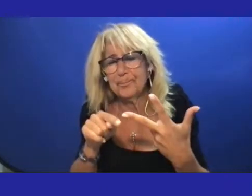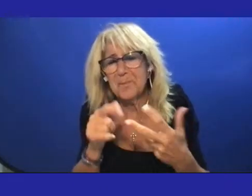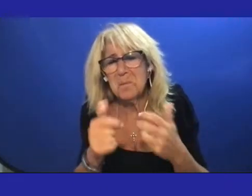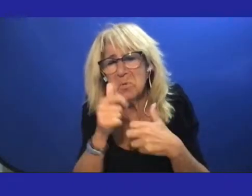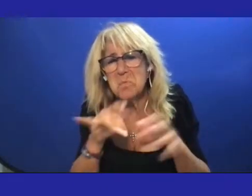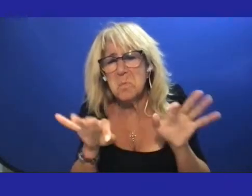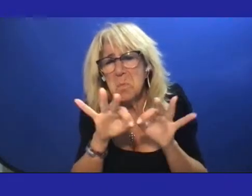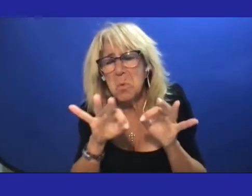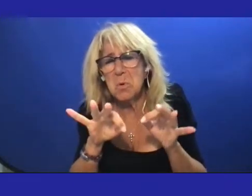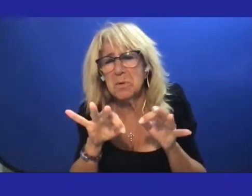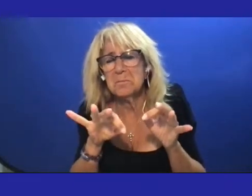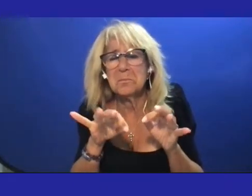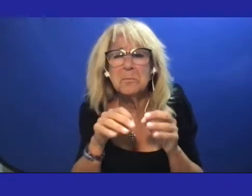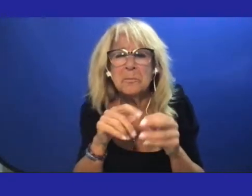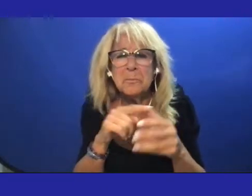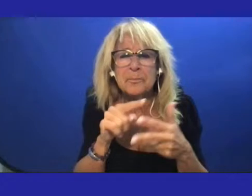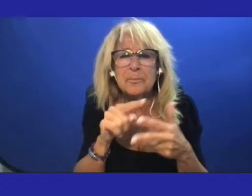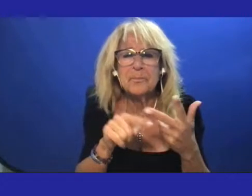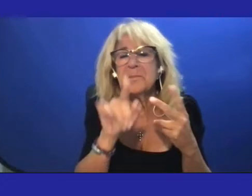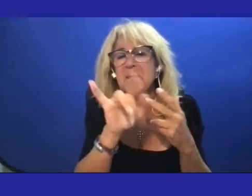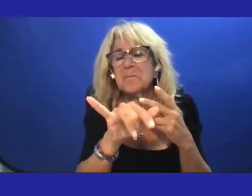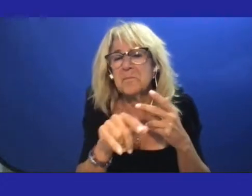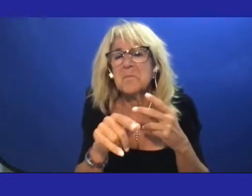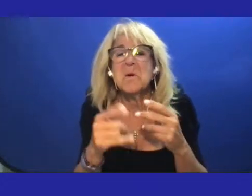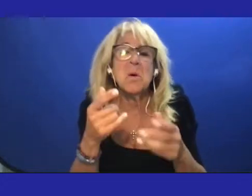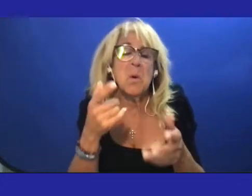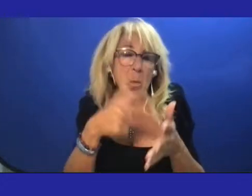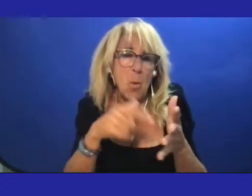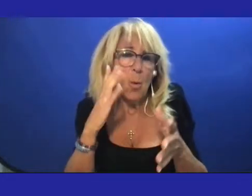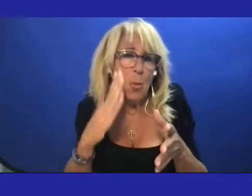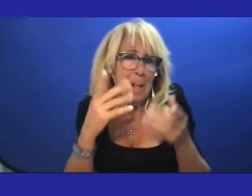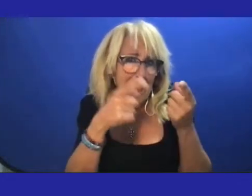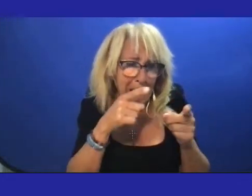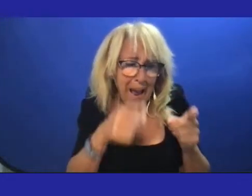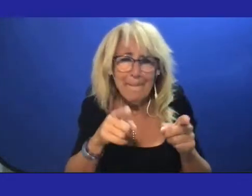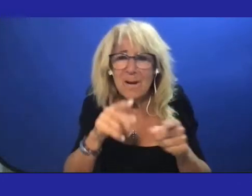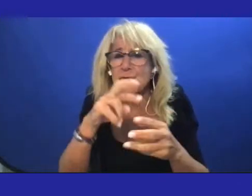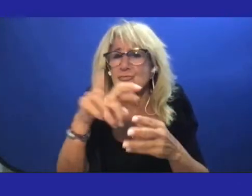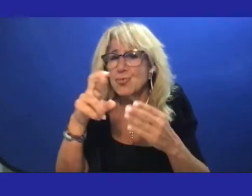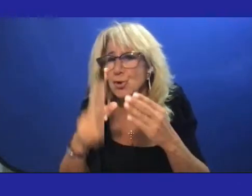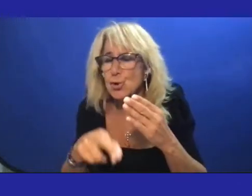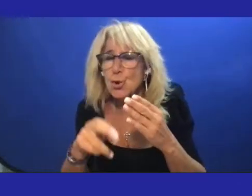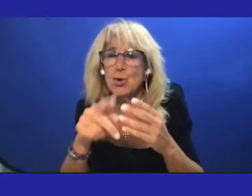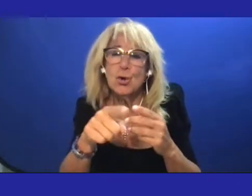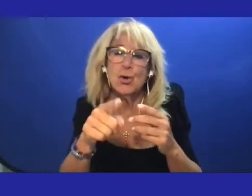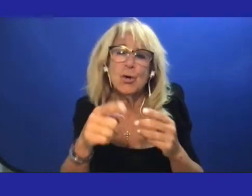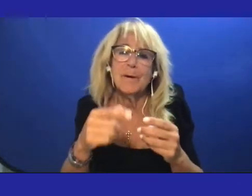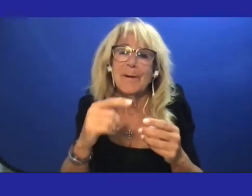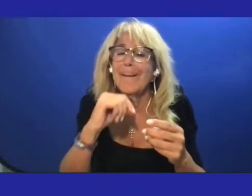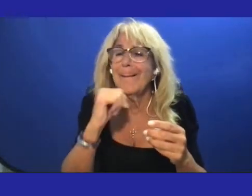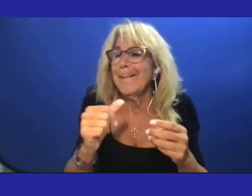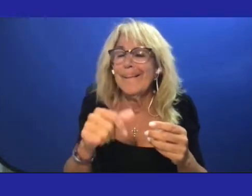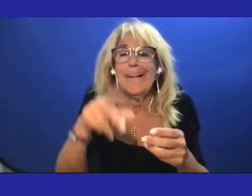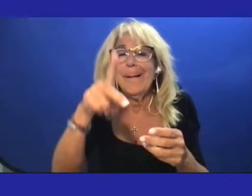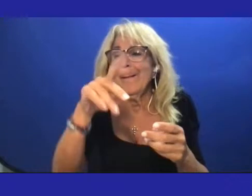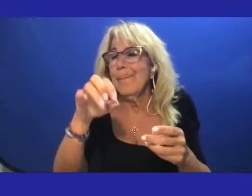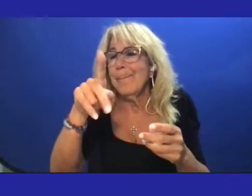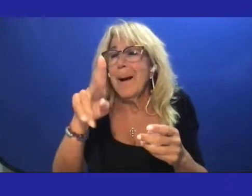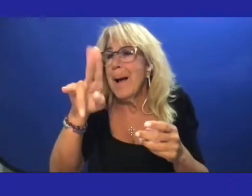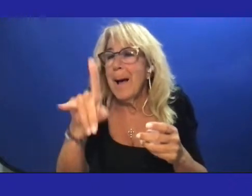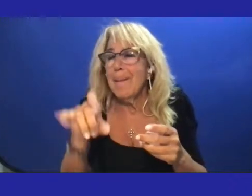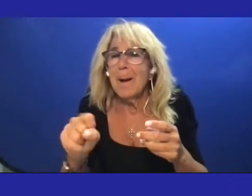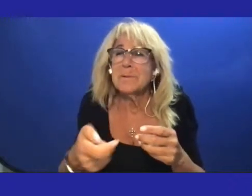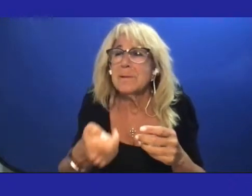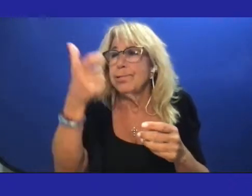And these are some of the key deliverables that we are looking at that I had mentioned about putting unprint pop-ups and redoing our website,